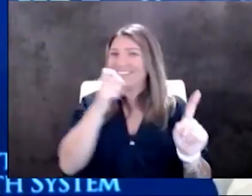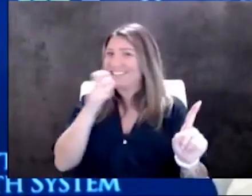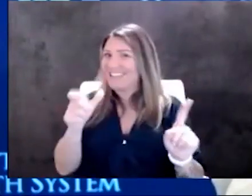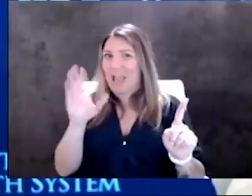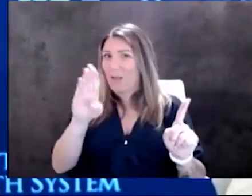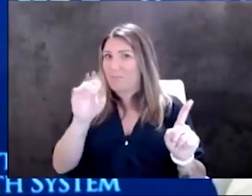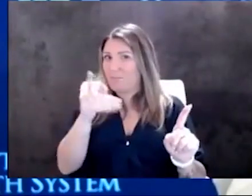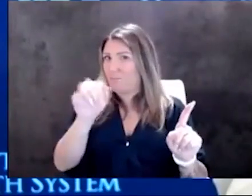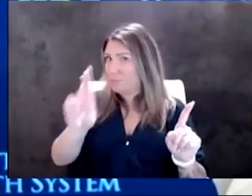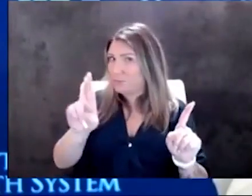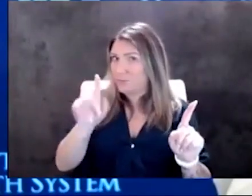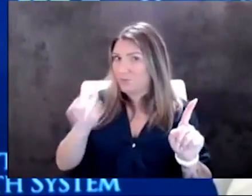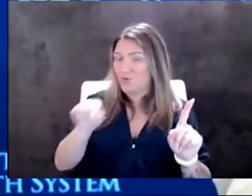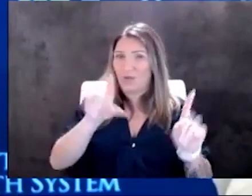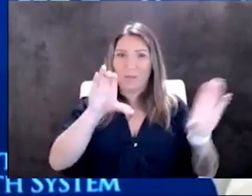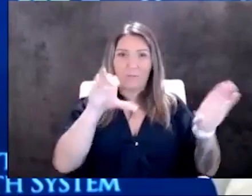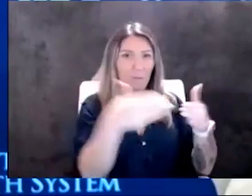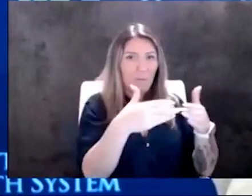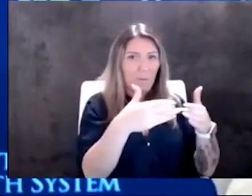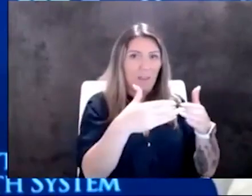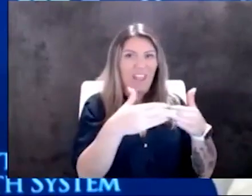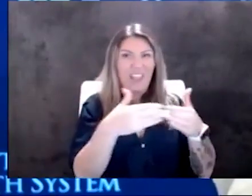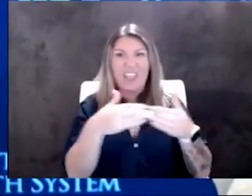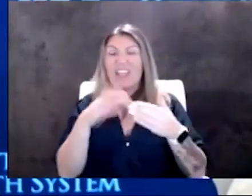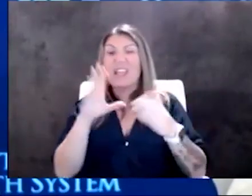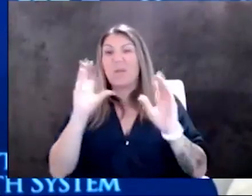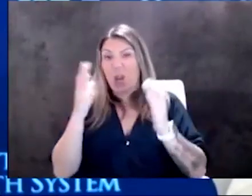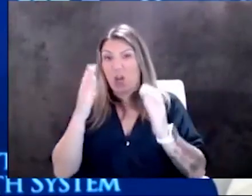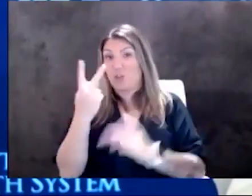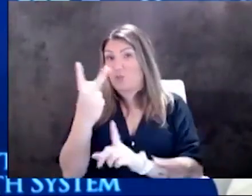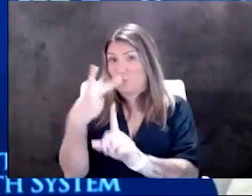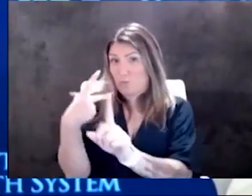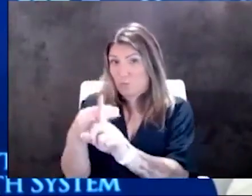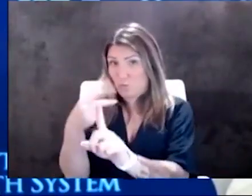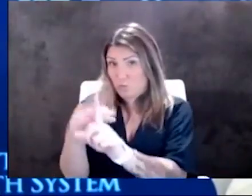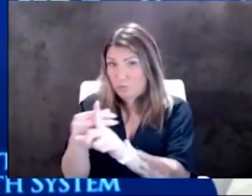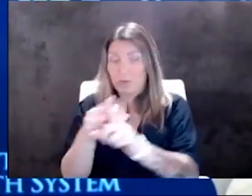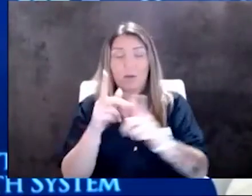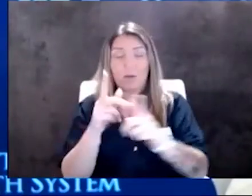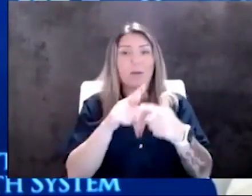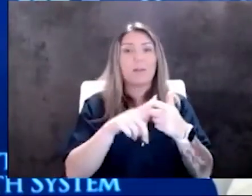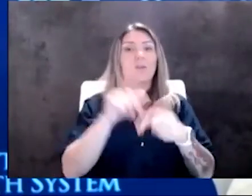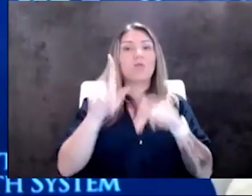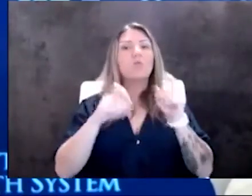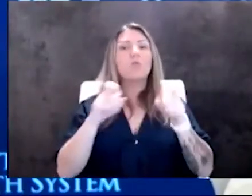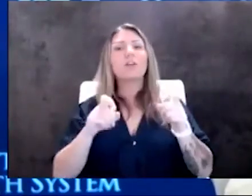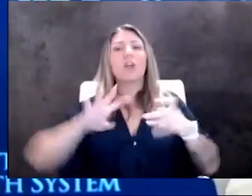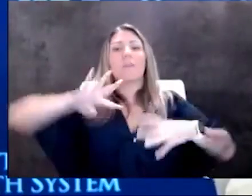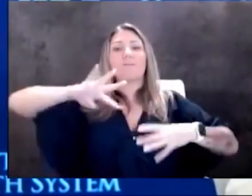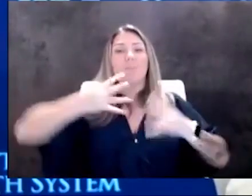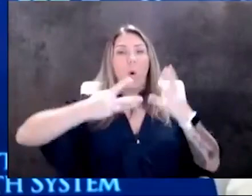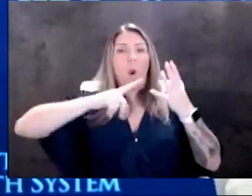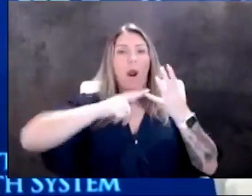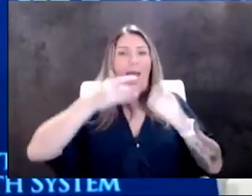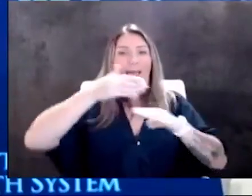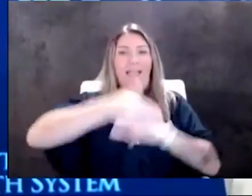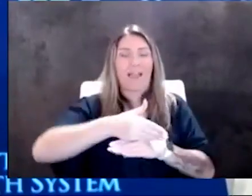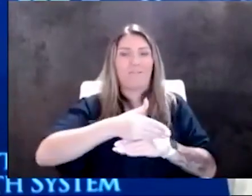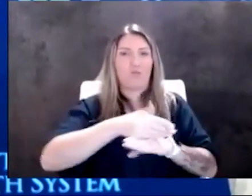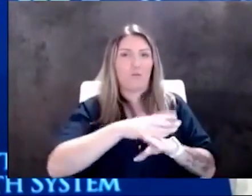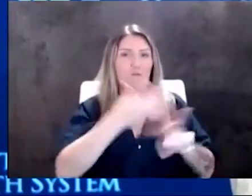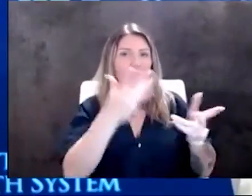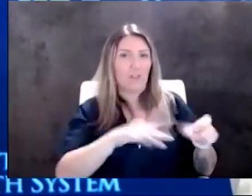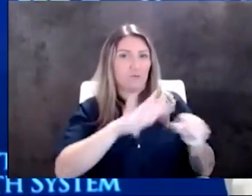of 3 as opposed to a series of 2. Then the question becomes, when would you get a booster after you've had your series of 3? And that's where we're saying we don't really